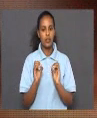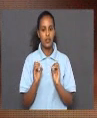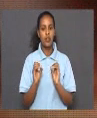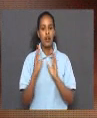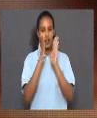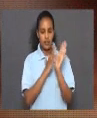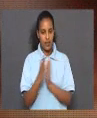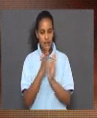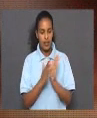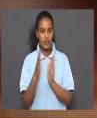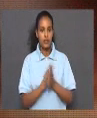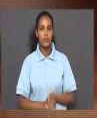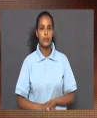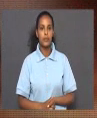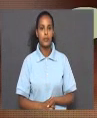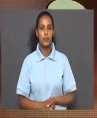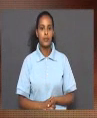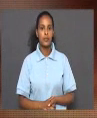Students, let's get ready.